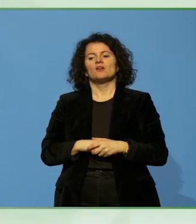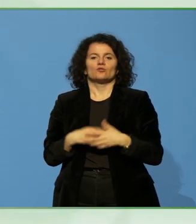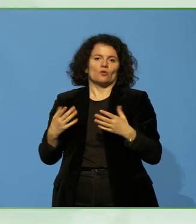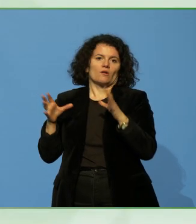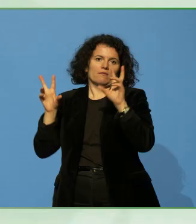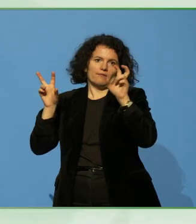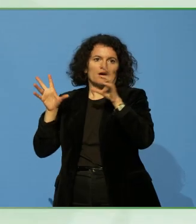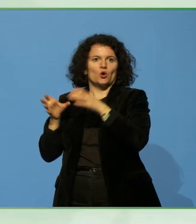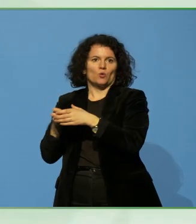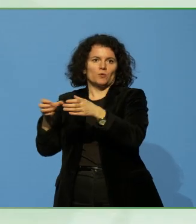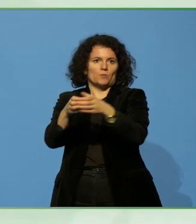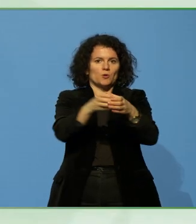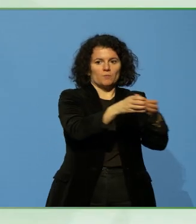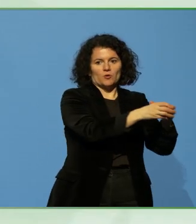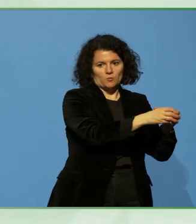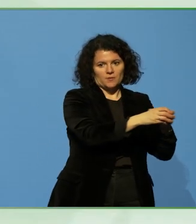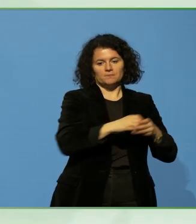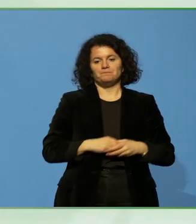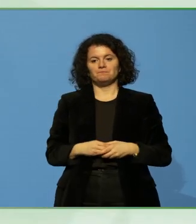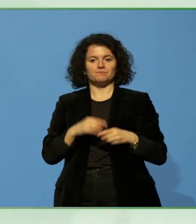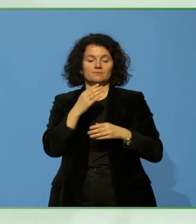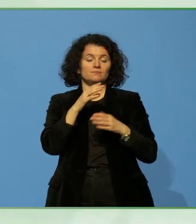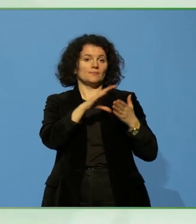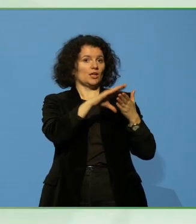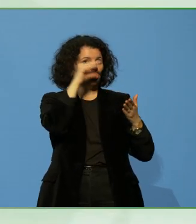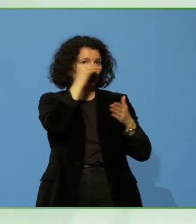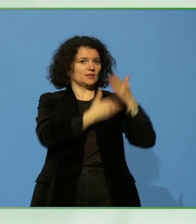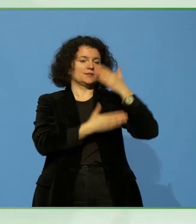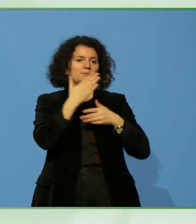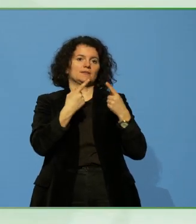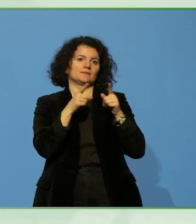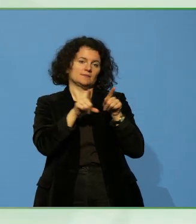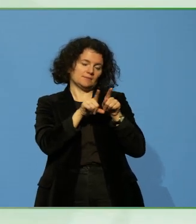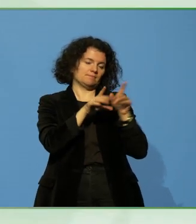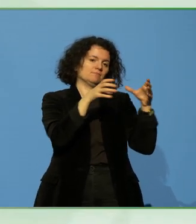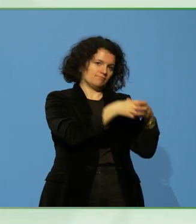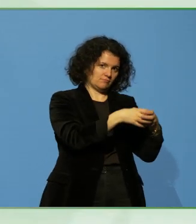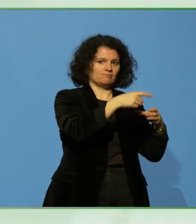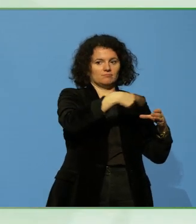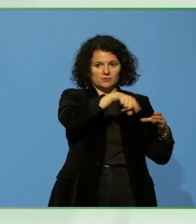groups, because of course the challenges that somebody has who is visibly